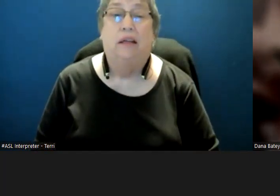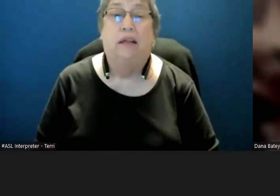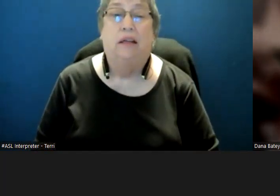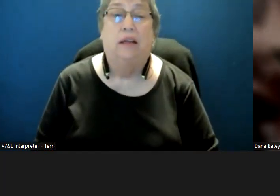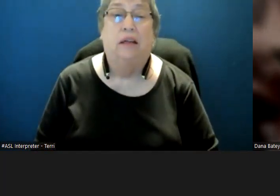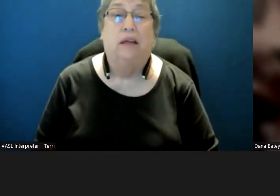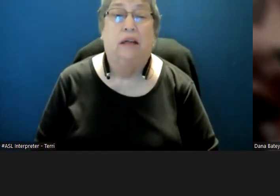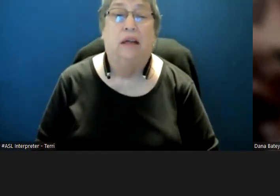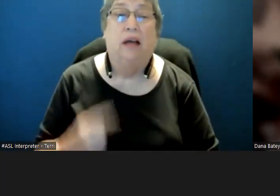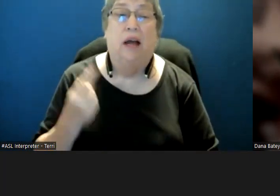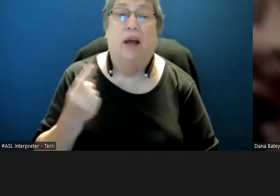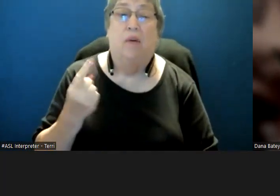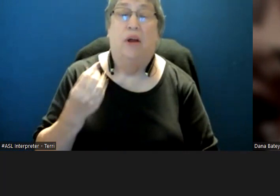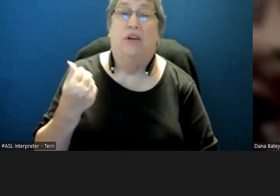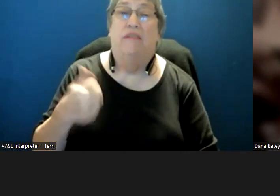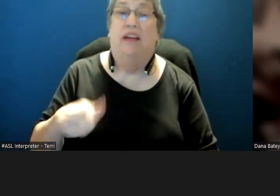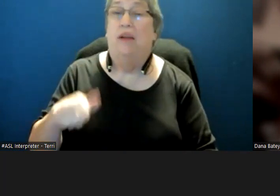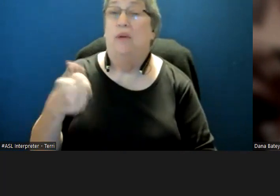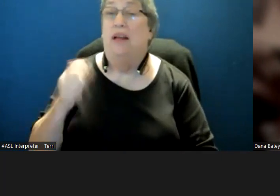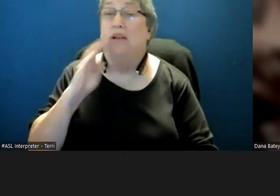I wonder if any others are going to be joining in.